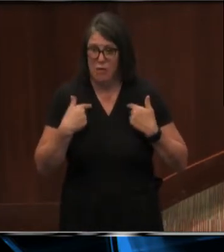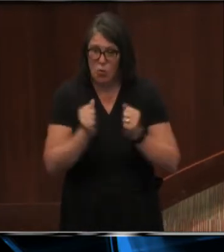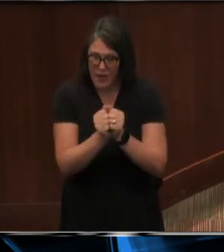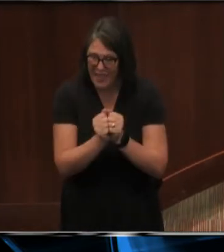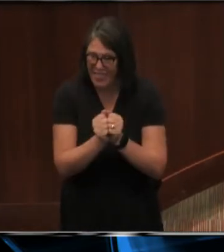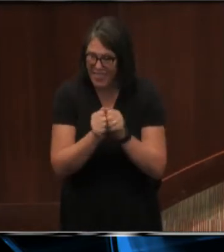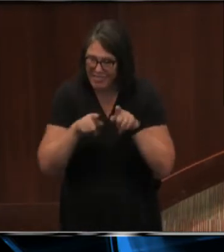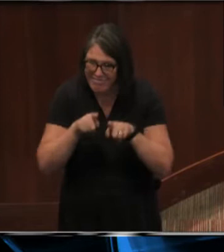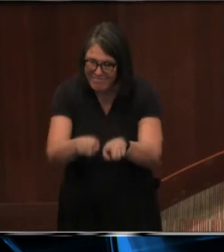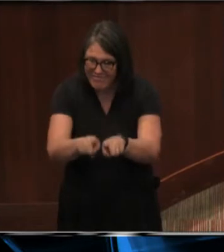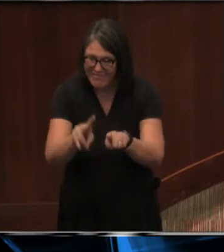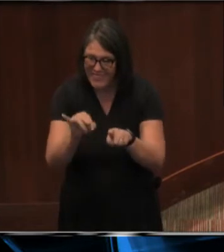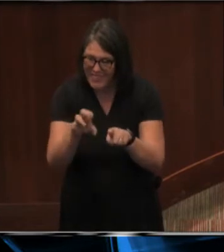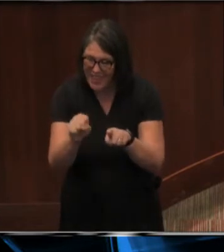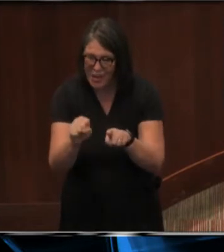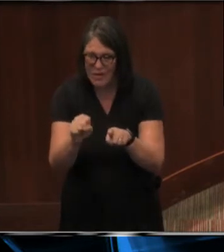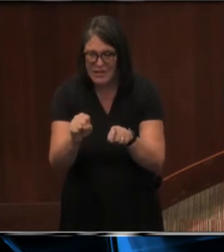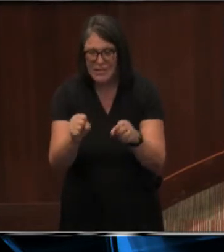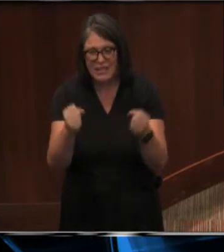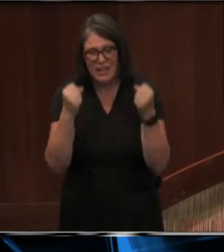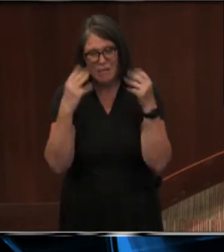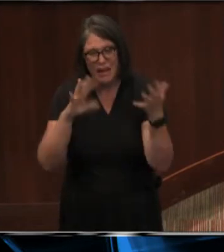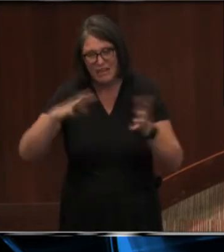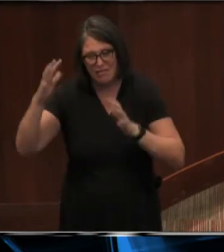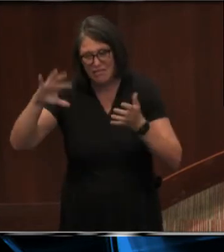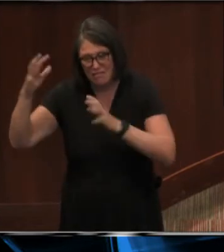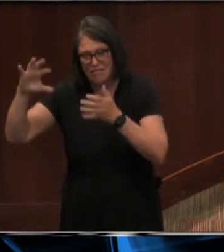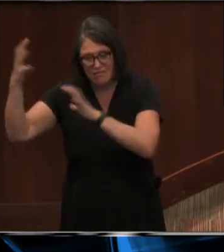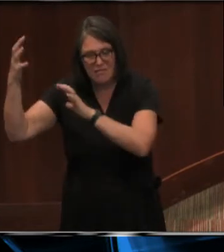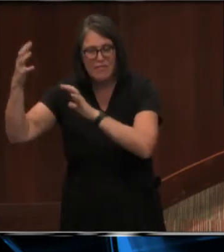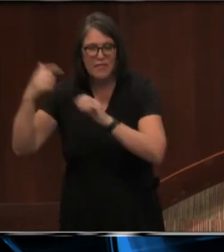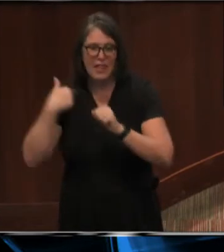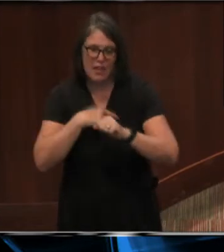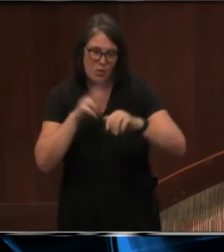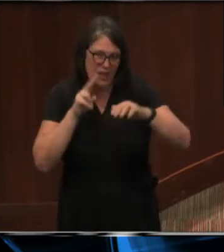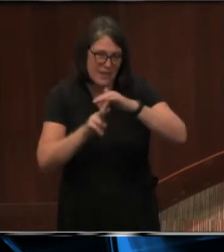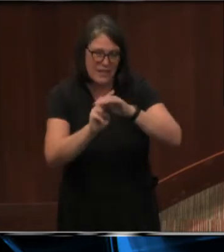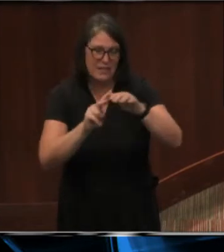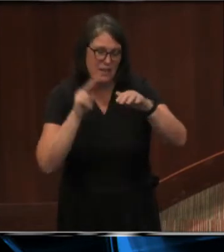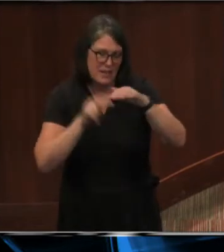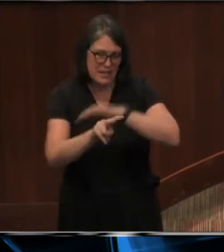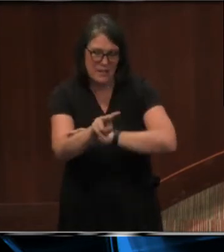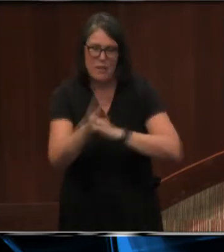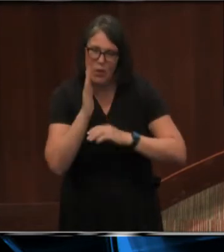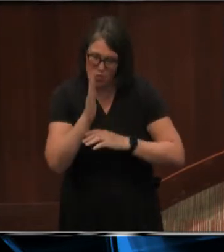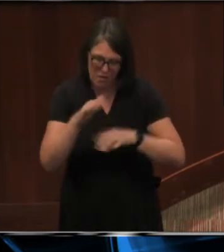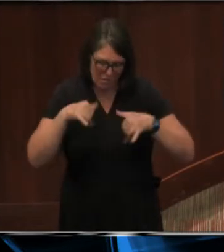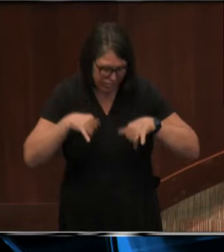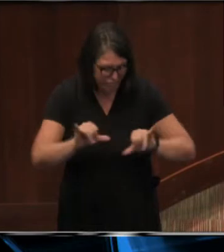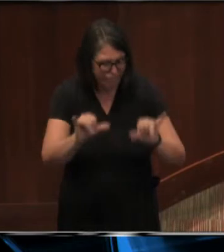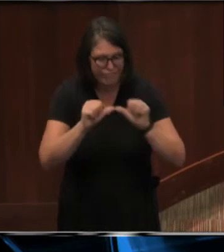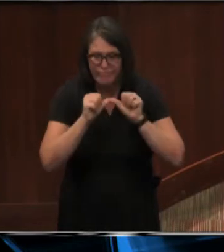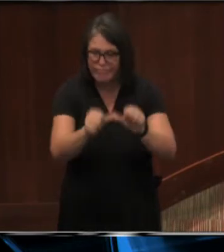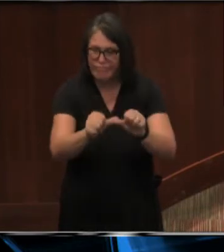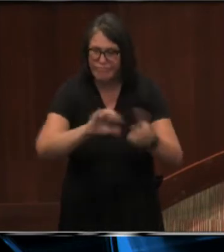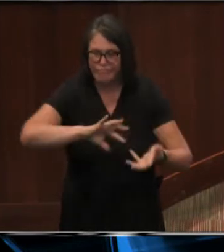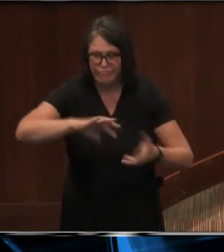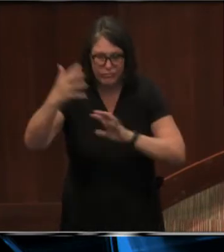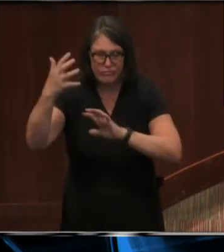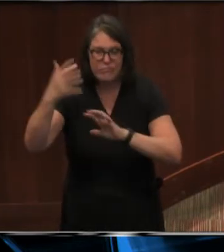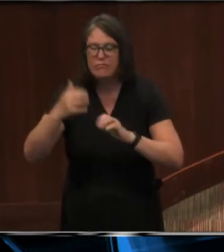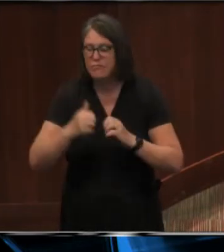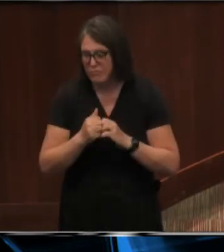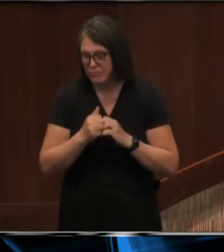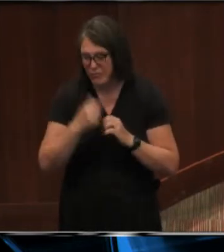virus. There has been numerous disruptions, and we anticipate that there will continue to be disruptions